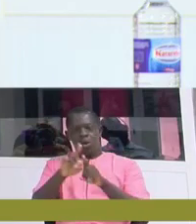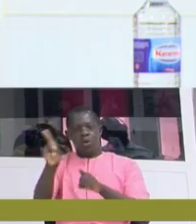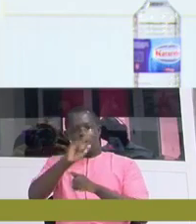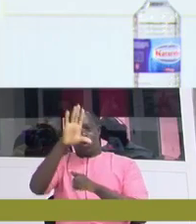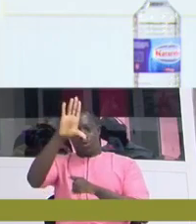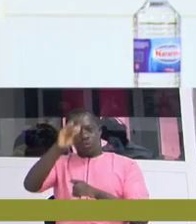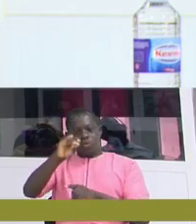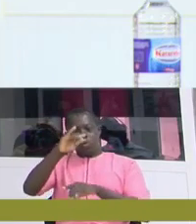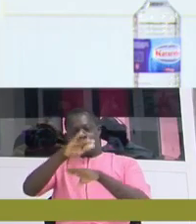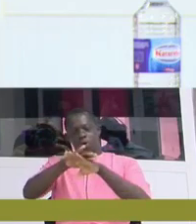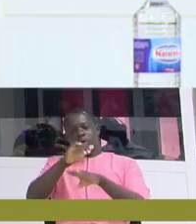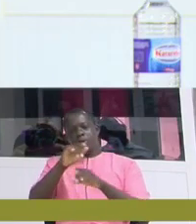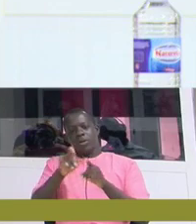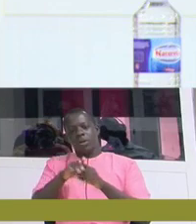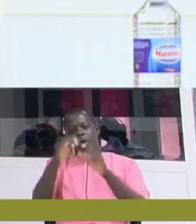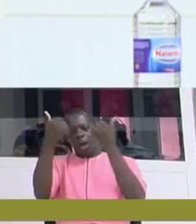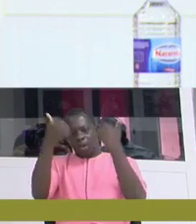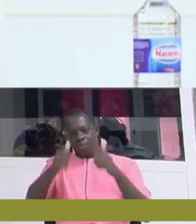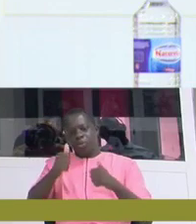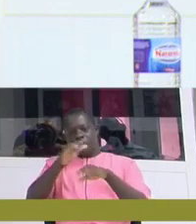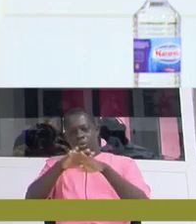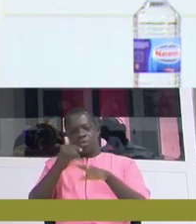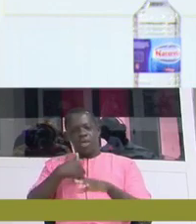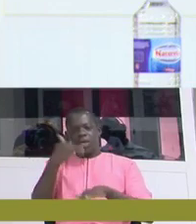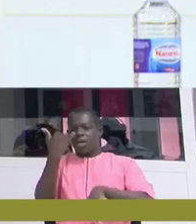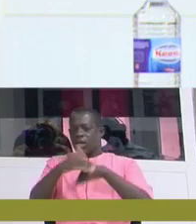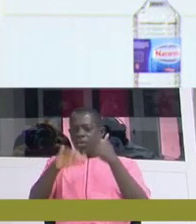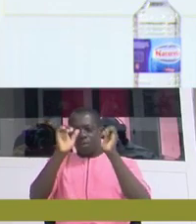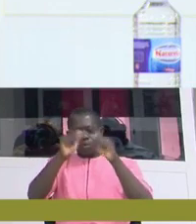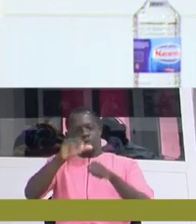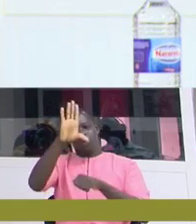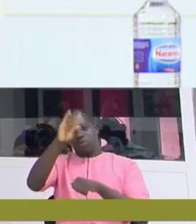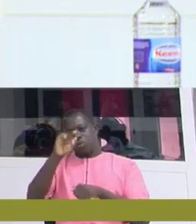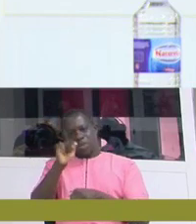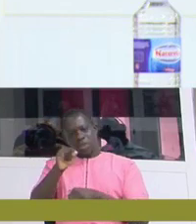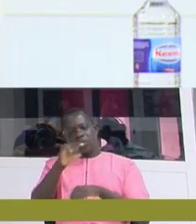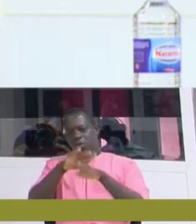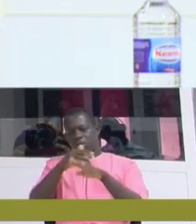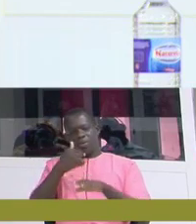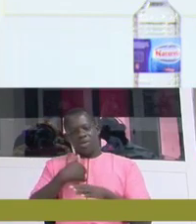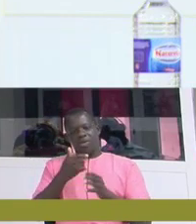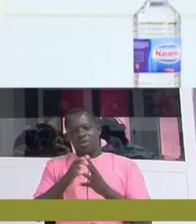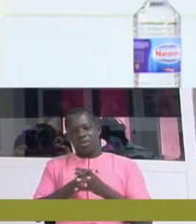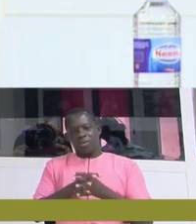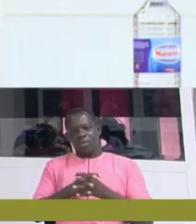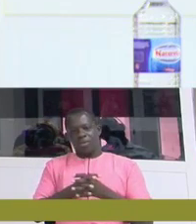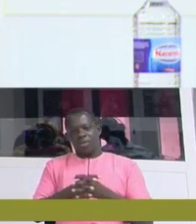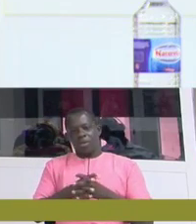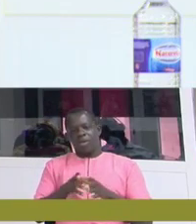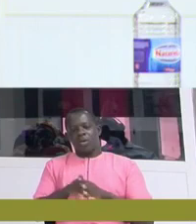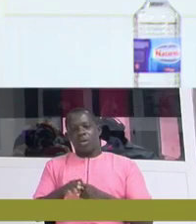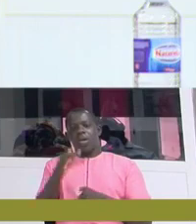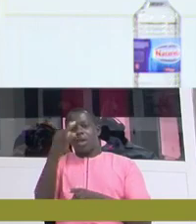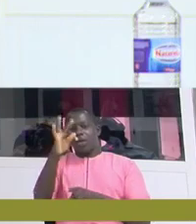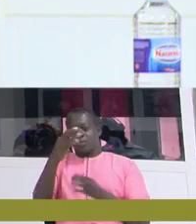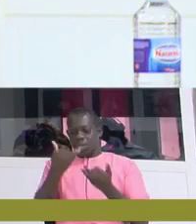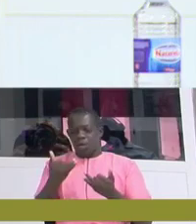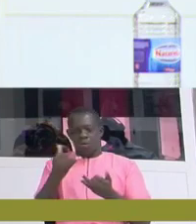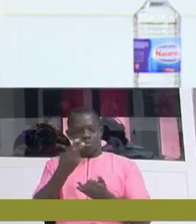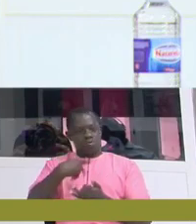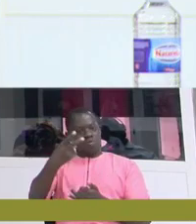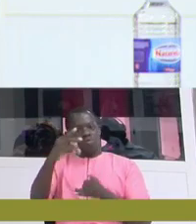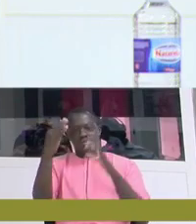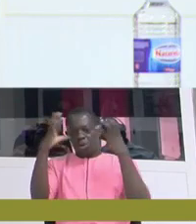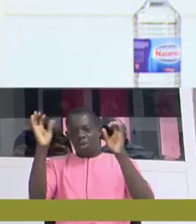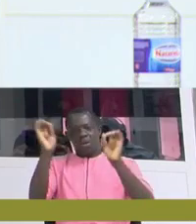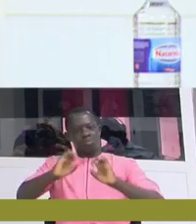one that has been put on me now. You shouldn't have done this to me. Kay so konna te mon problem o soto. Because I